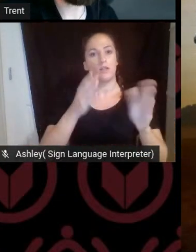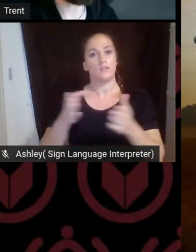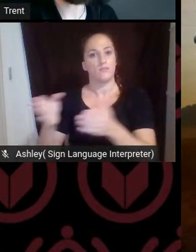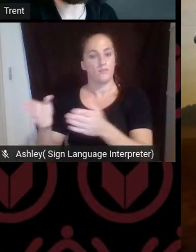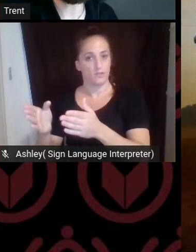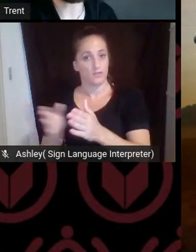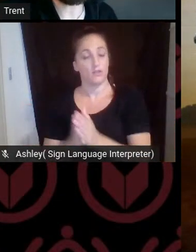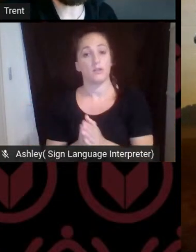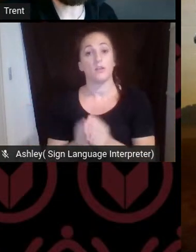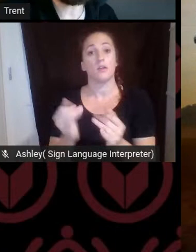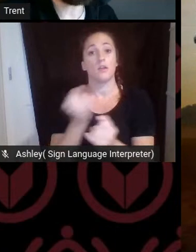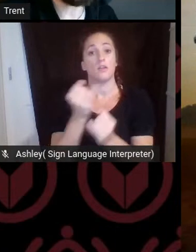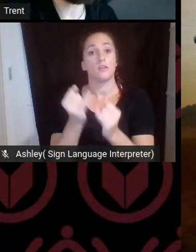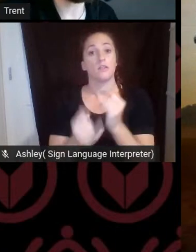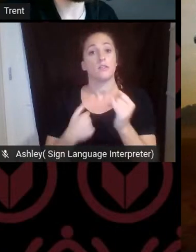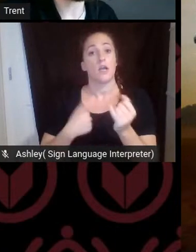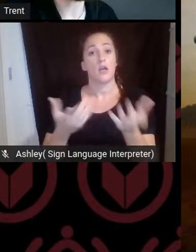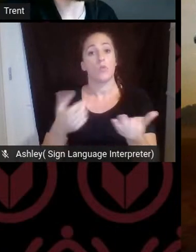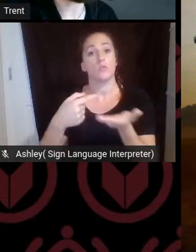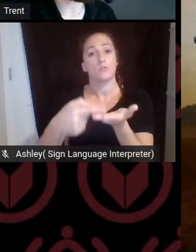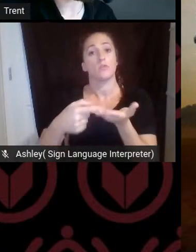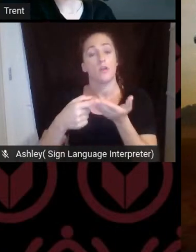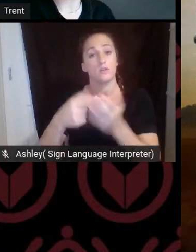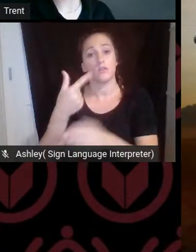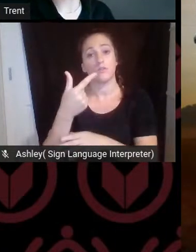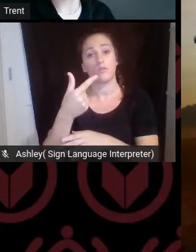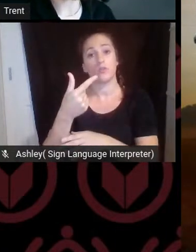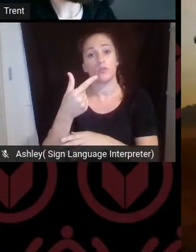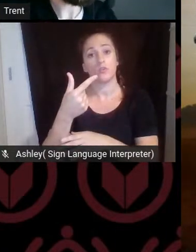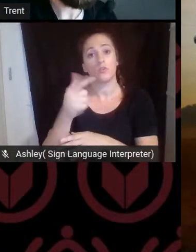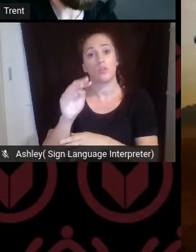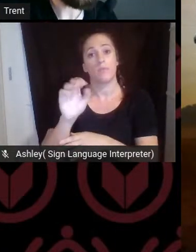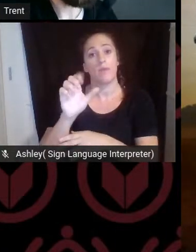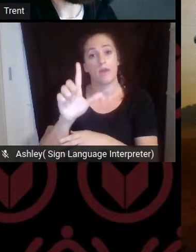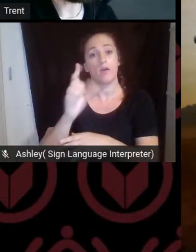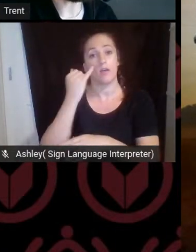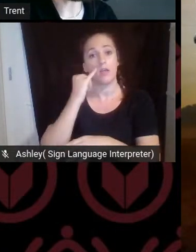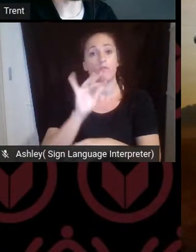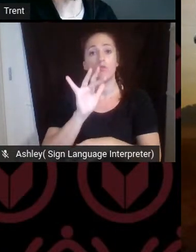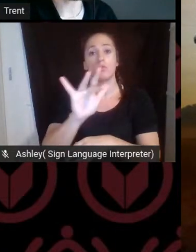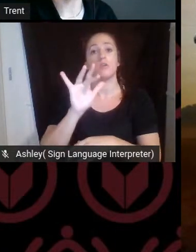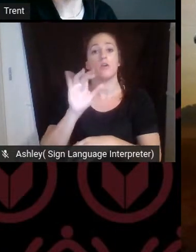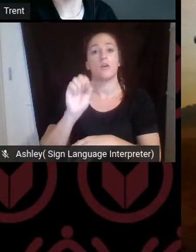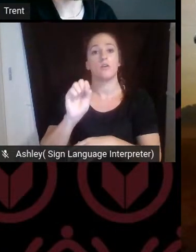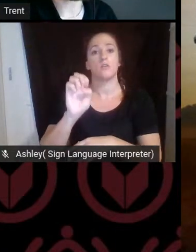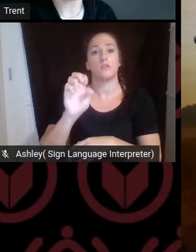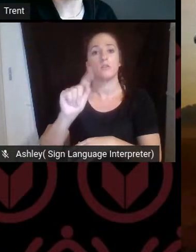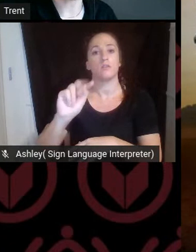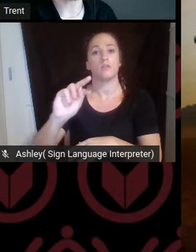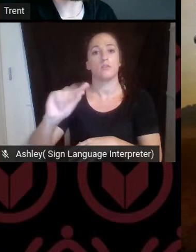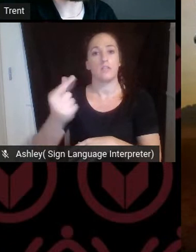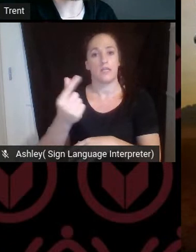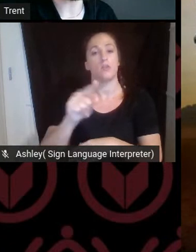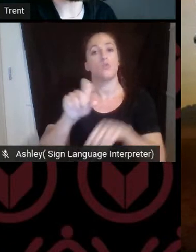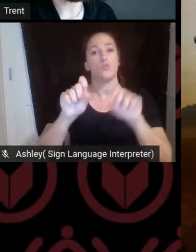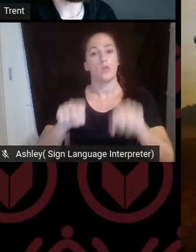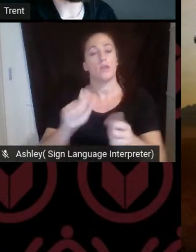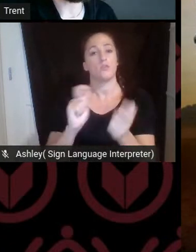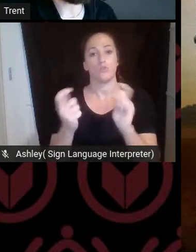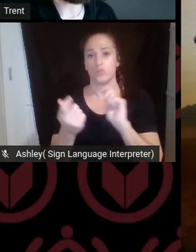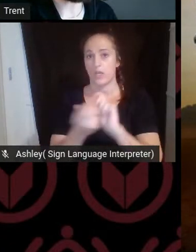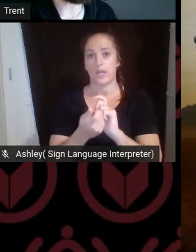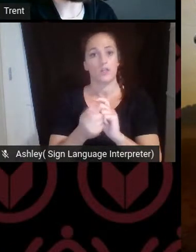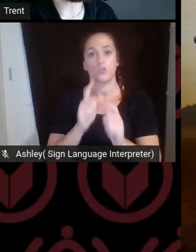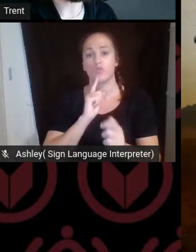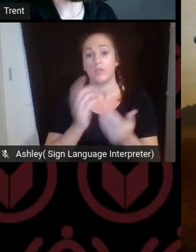Now, the last thing that we're going to talk about with Gmail is if you click on the settings gear, you can change pretty easily